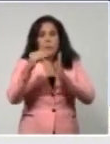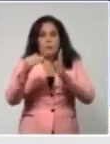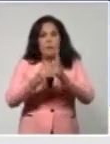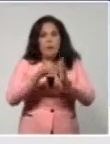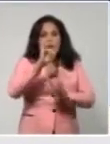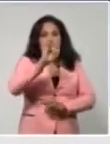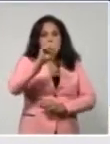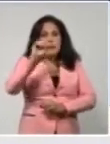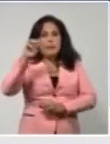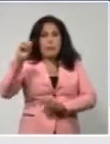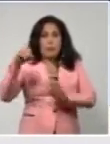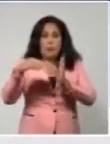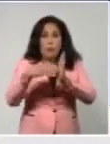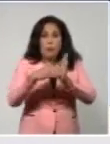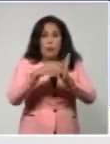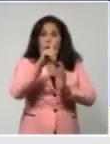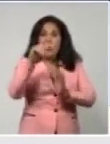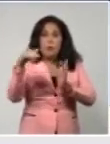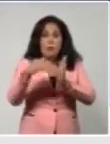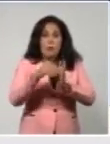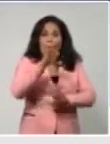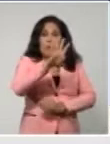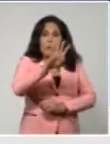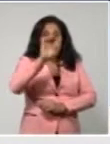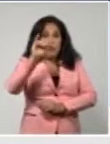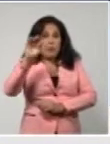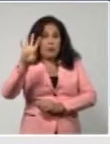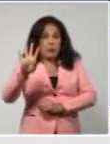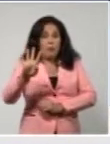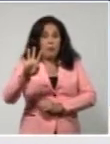3,711,464 cases and